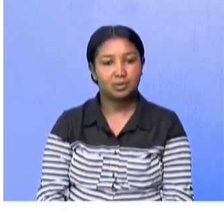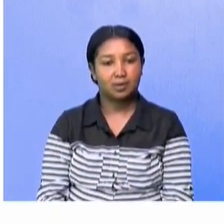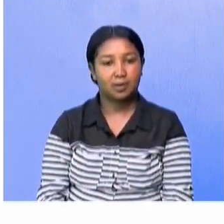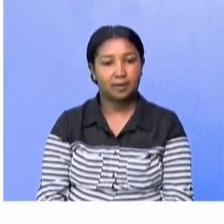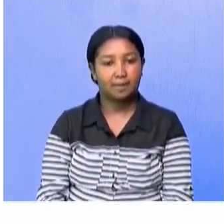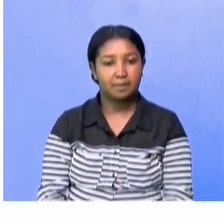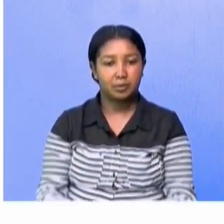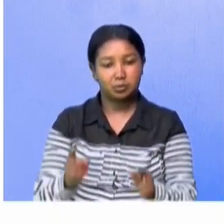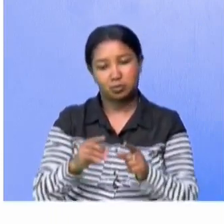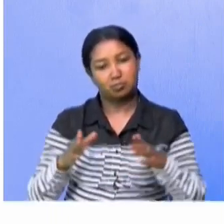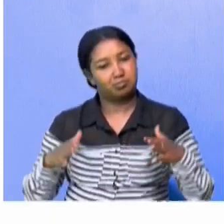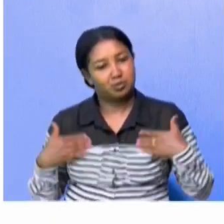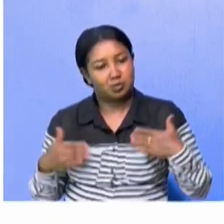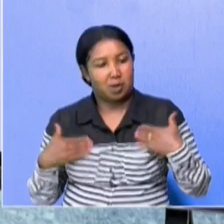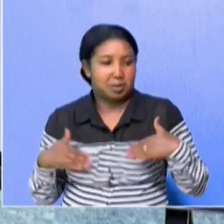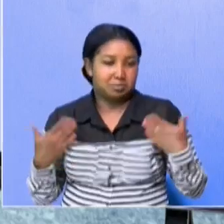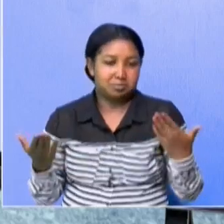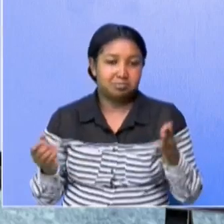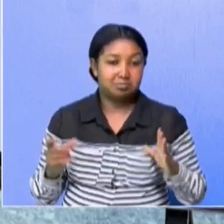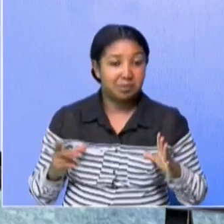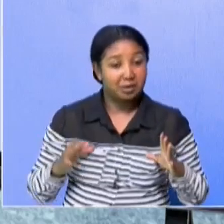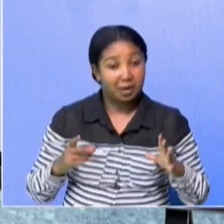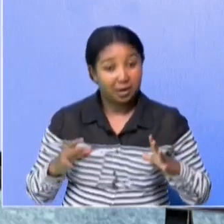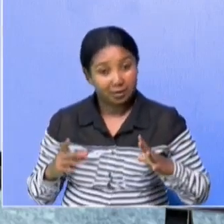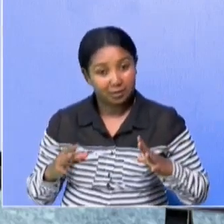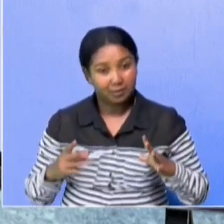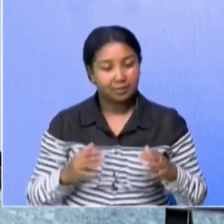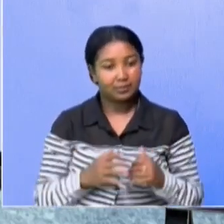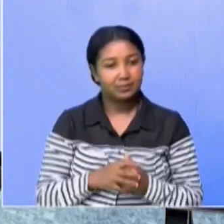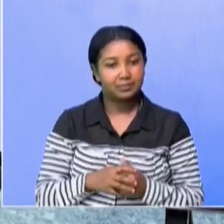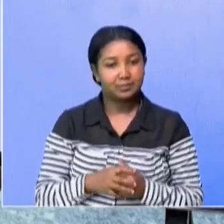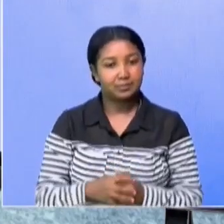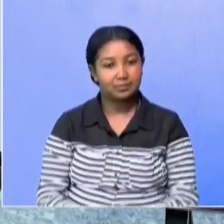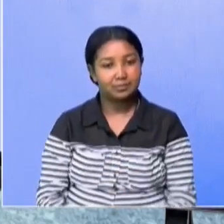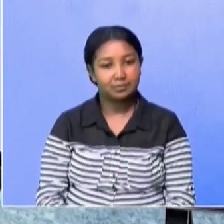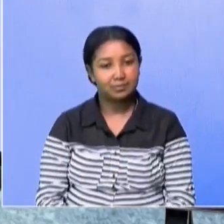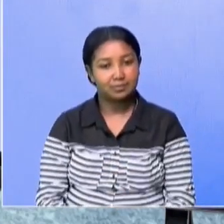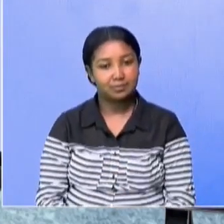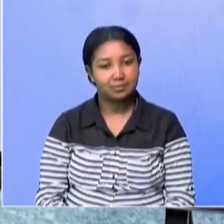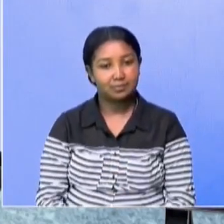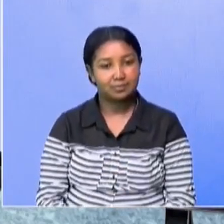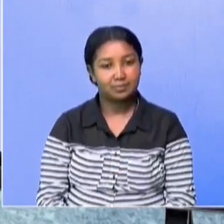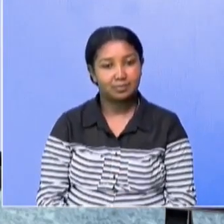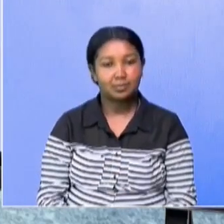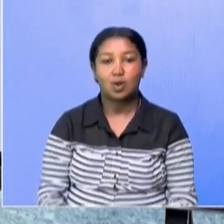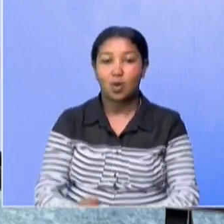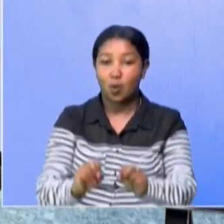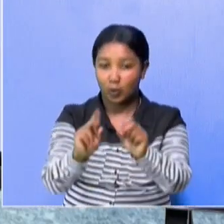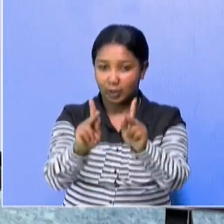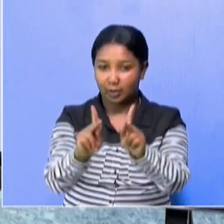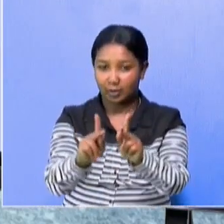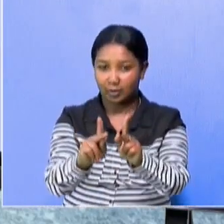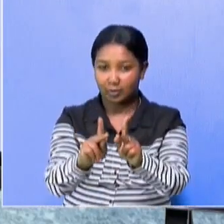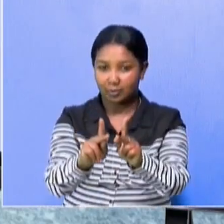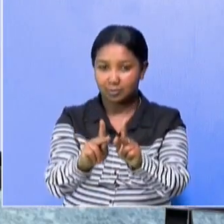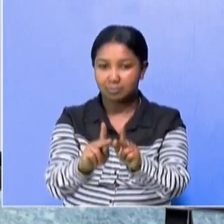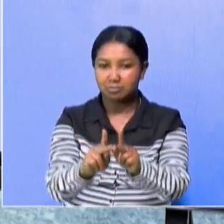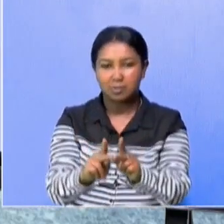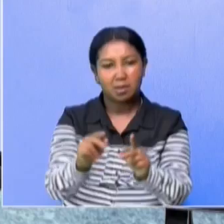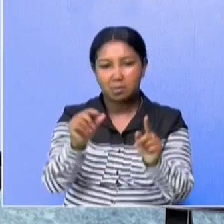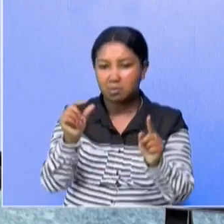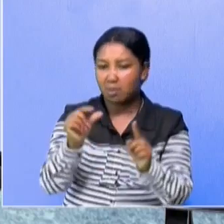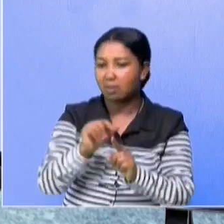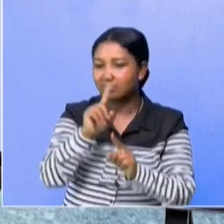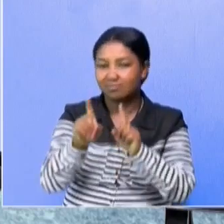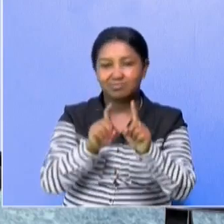Yeah, to enjoy ourselves. To entertain. To entertain. Okay, we are welcome to add some other